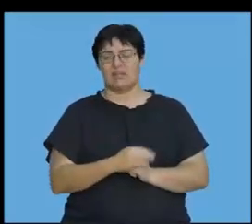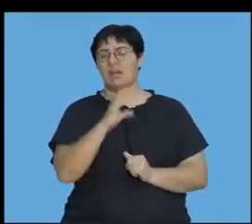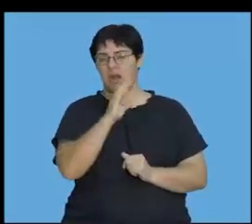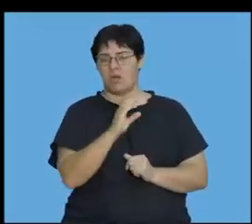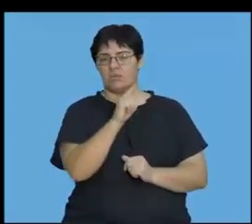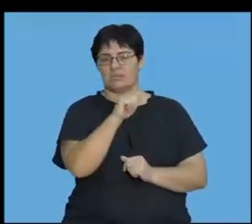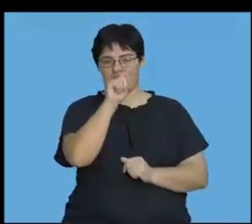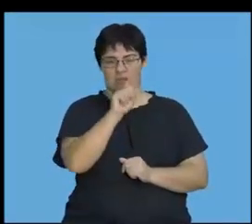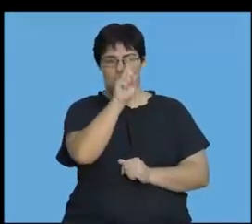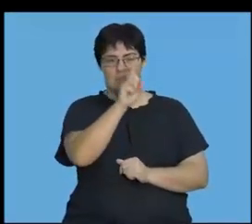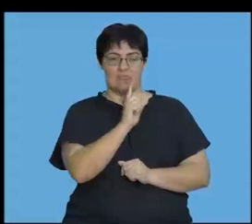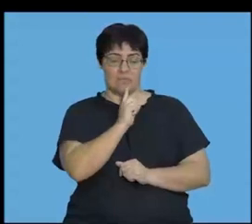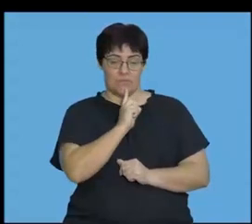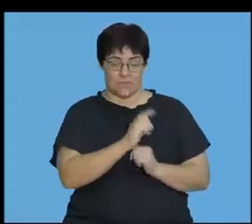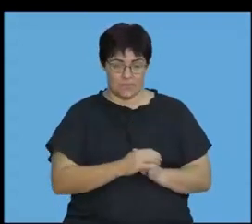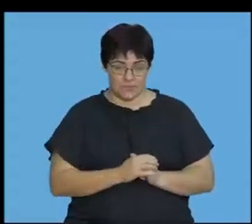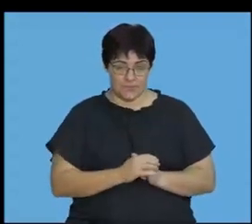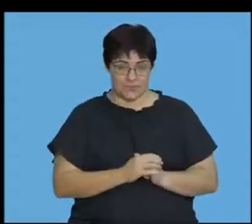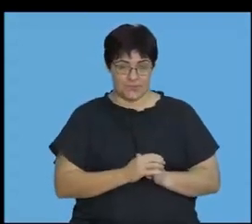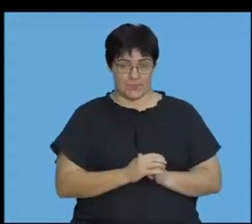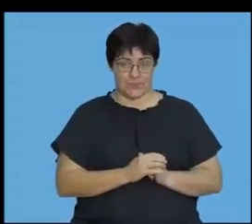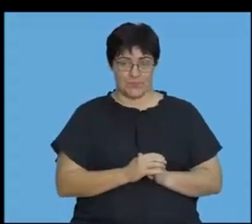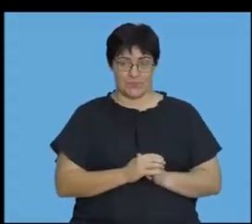to divide by 1,000.